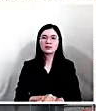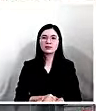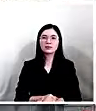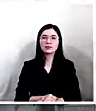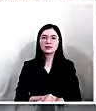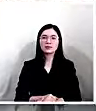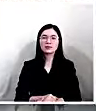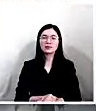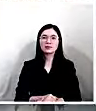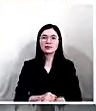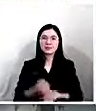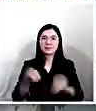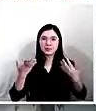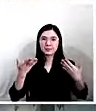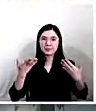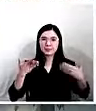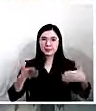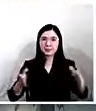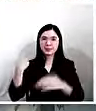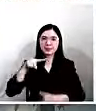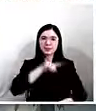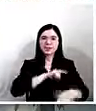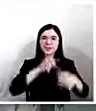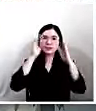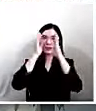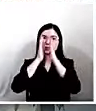Let us pray.